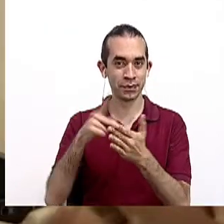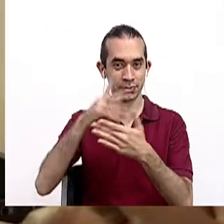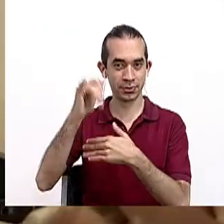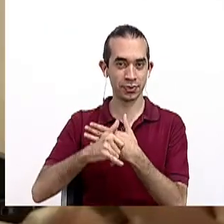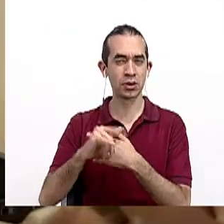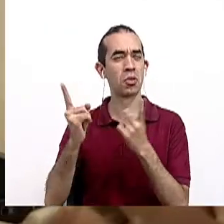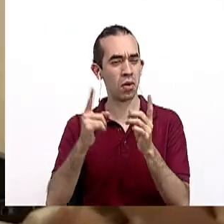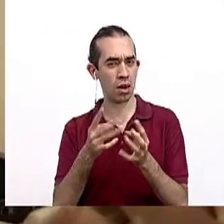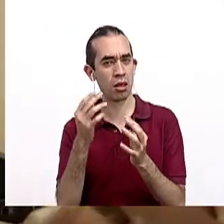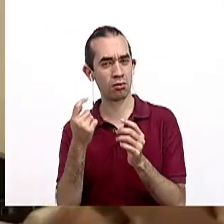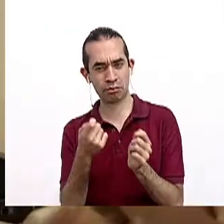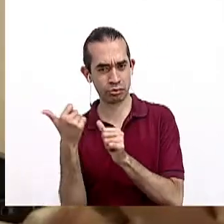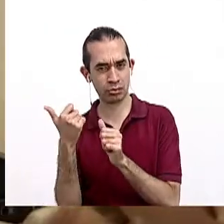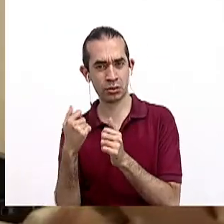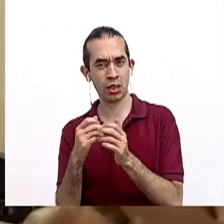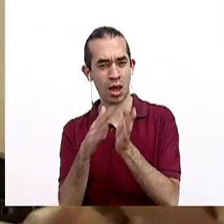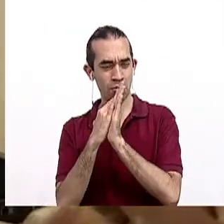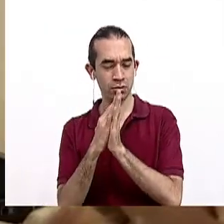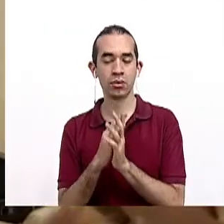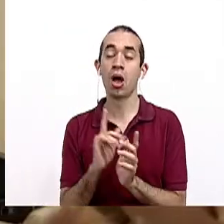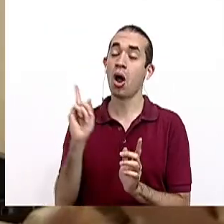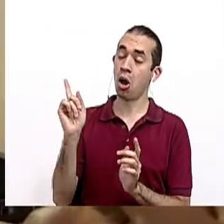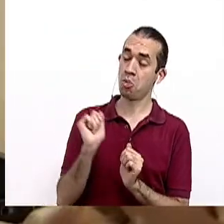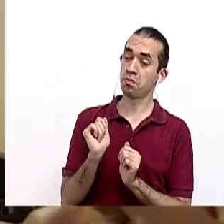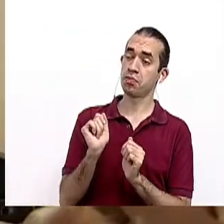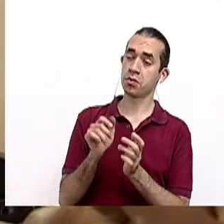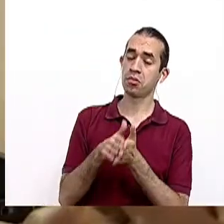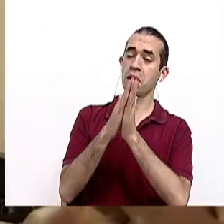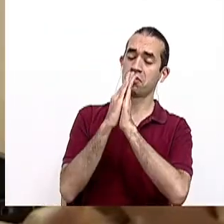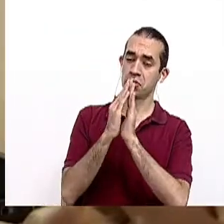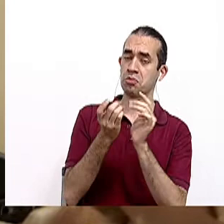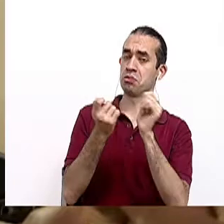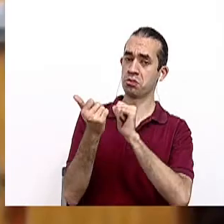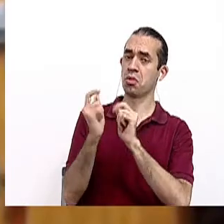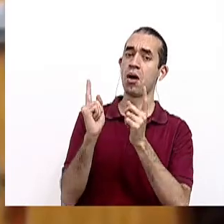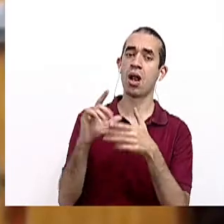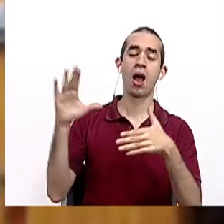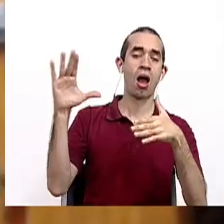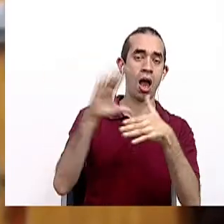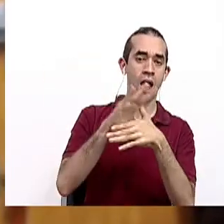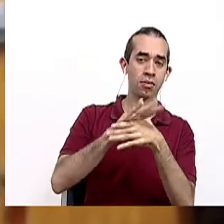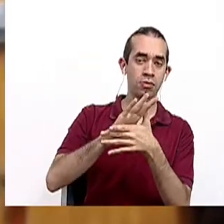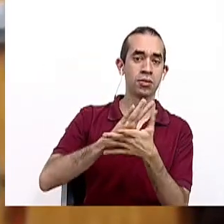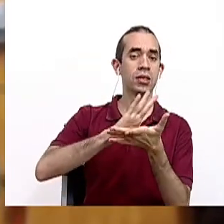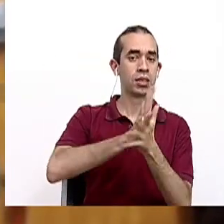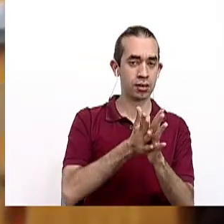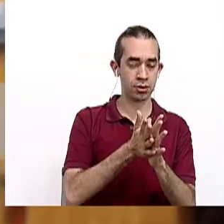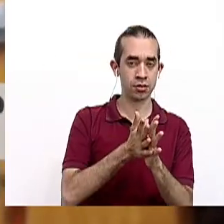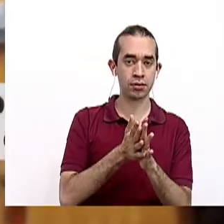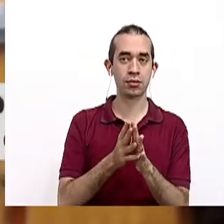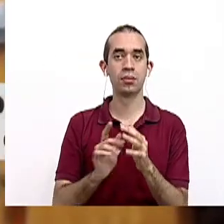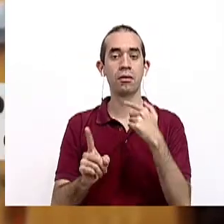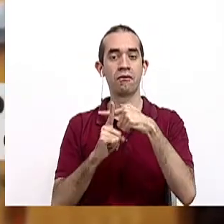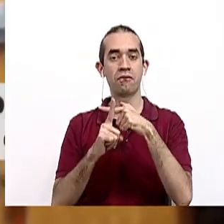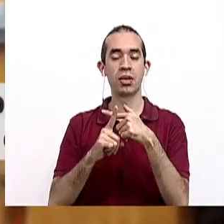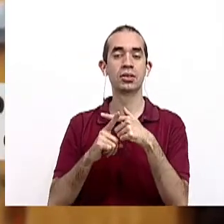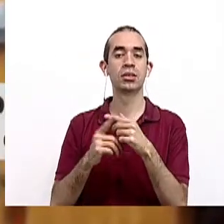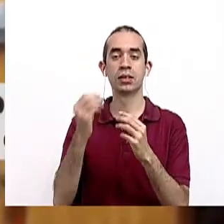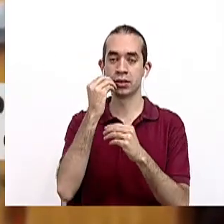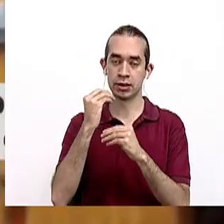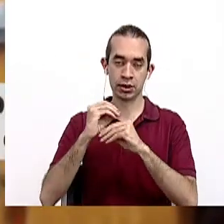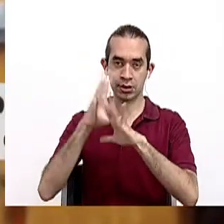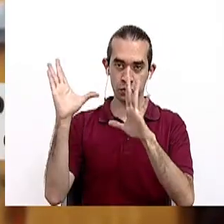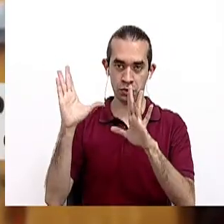the sandwich that you should avoid is ham and cheese, and also a breakfast sandwich,